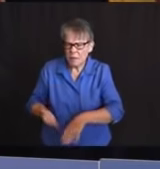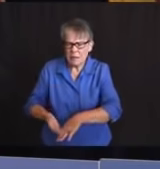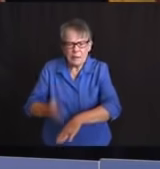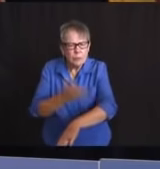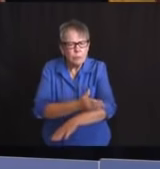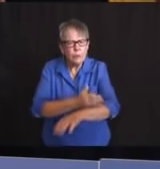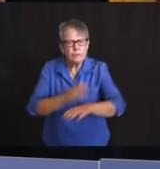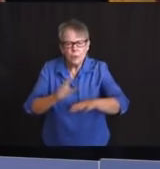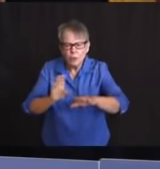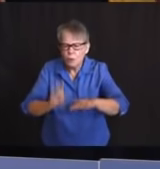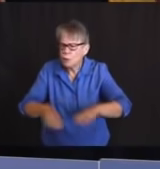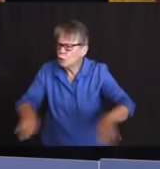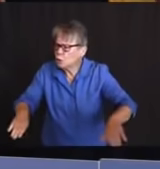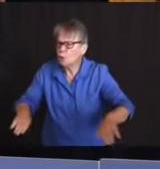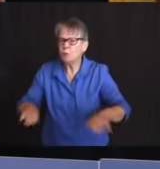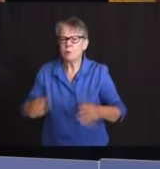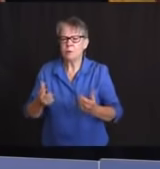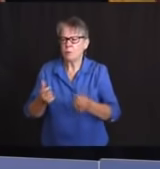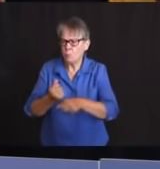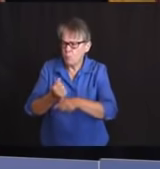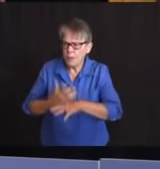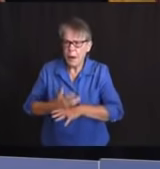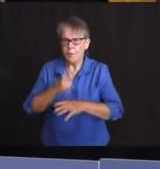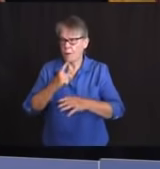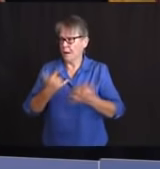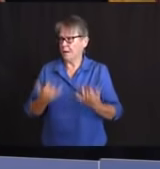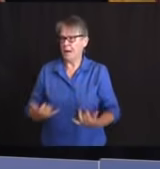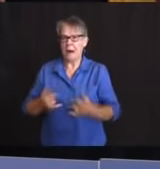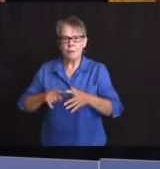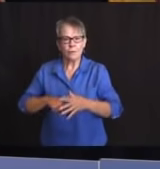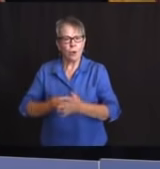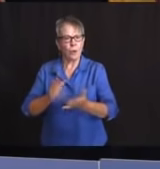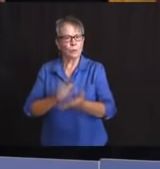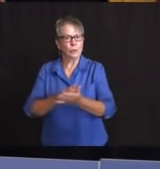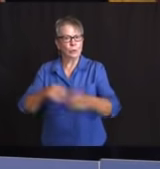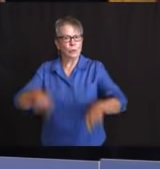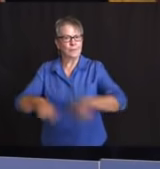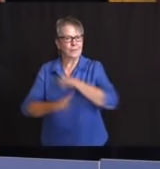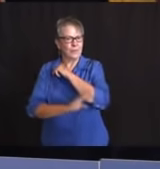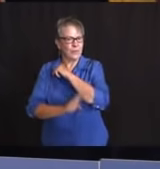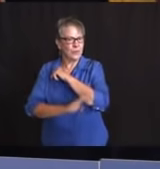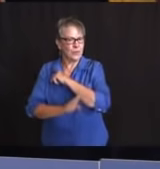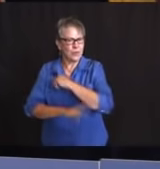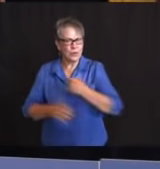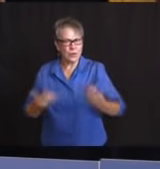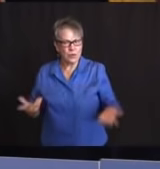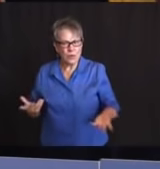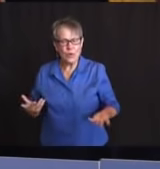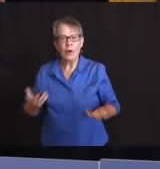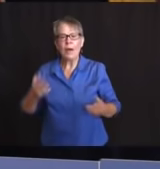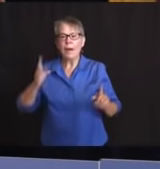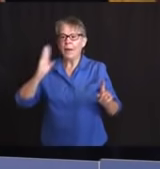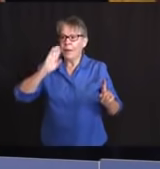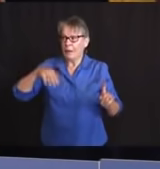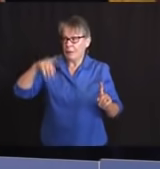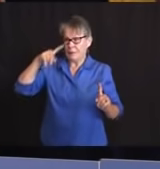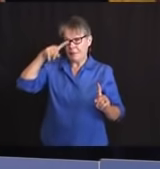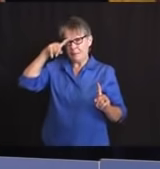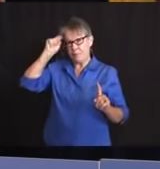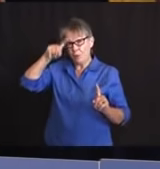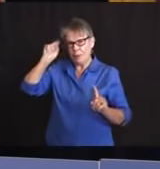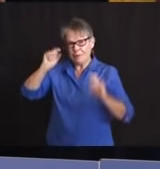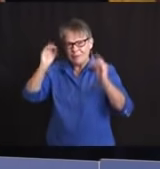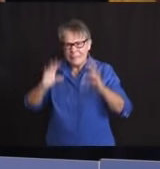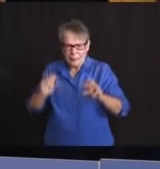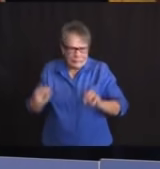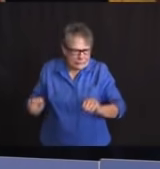We've accomplished so much over the summer, we're now far, far more prepared to take on public education in the age of coronavirus.